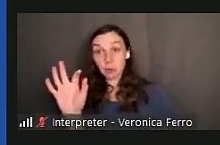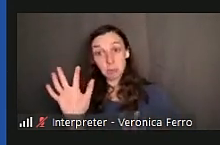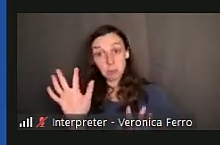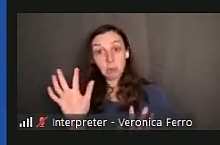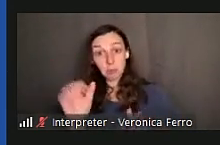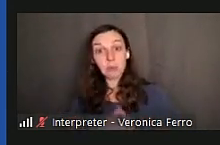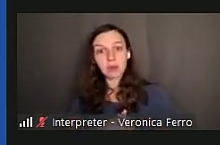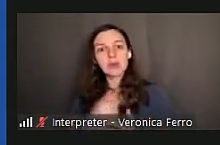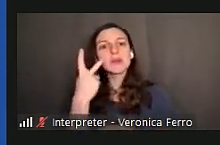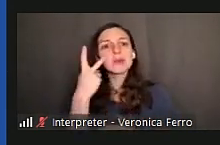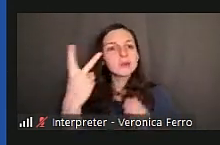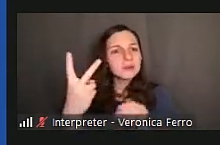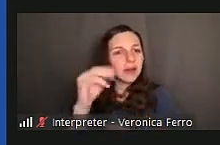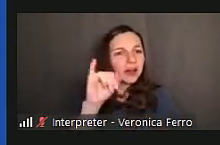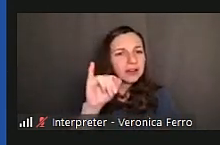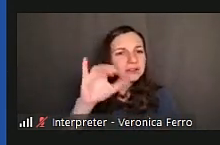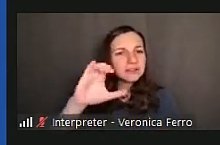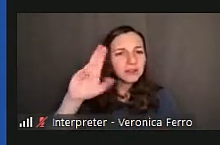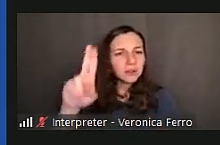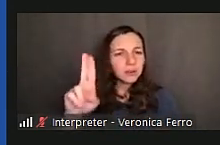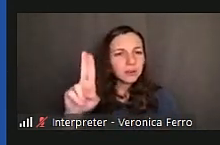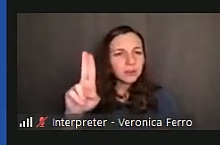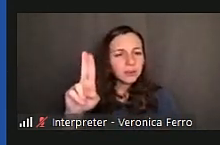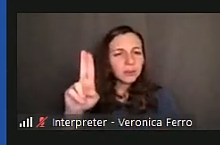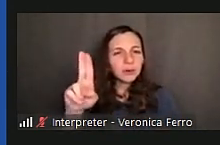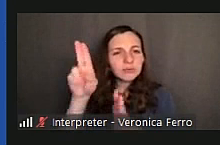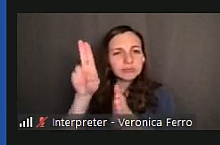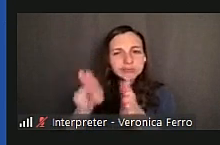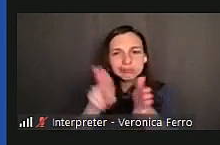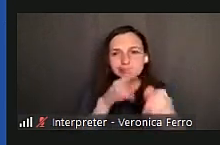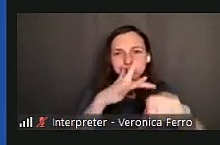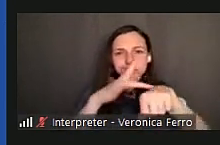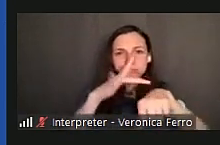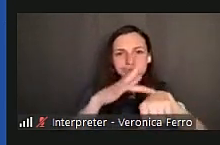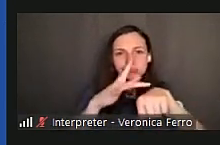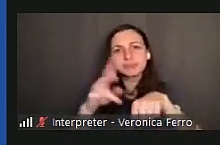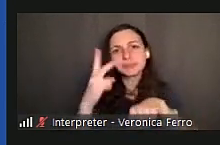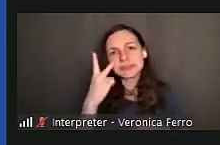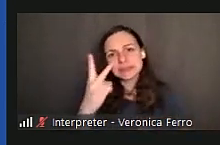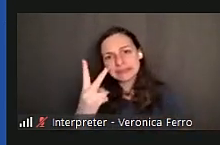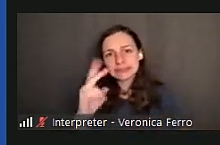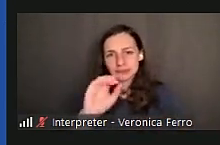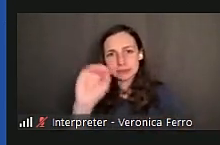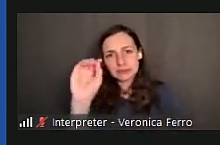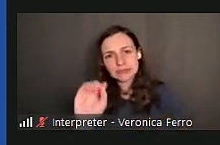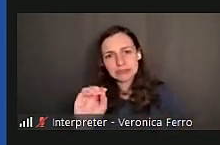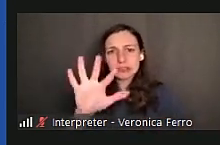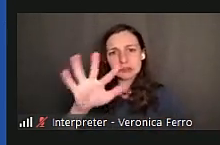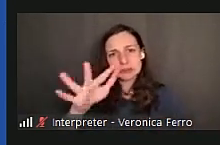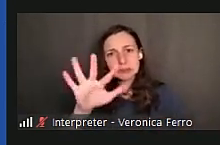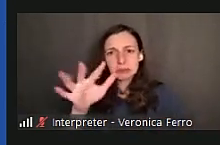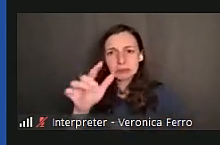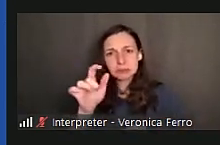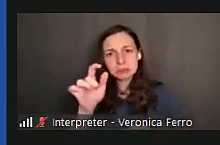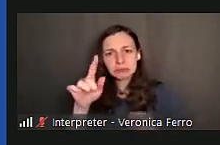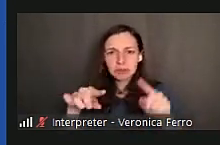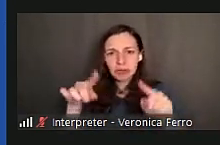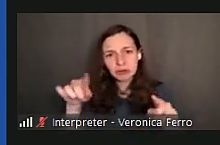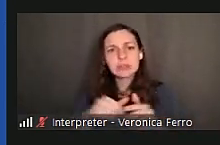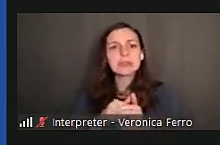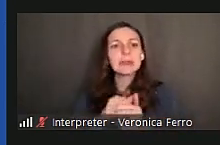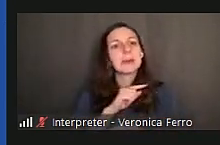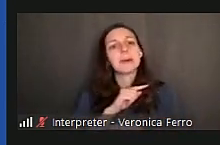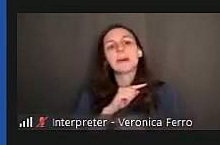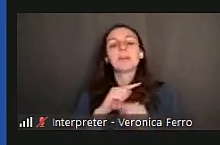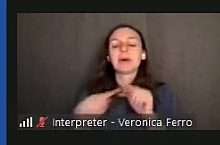bed utilization kind of varying along with that. But as we have also, you know, discussed over the last several weeks, we